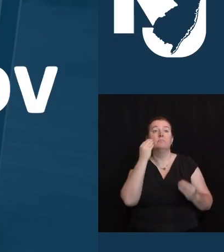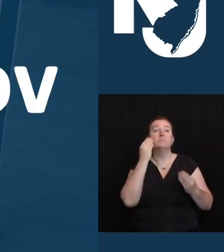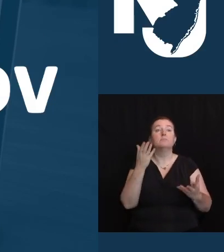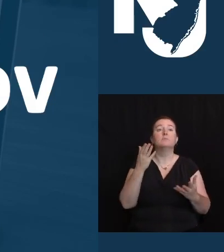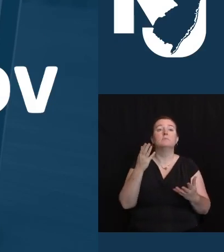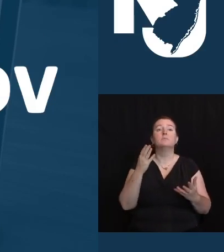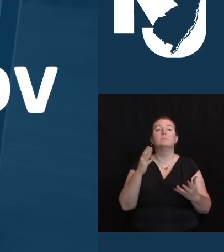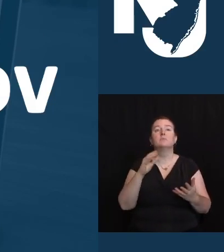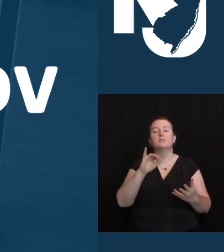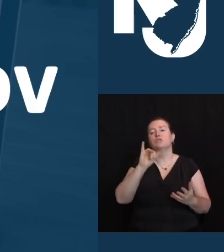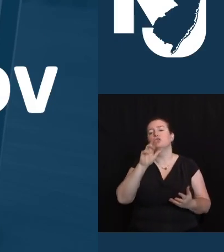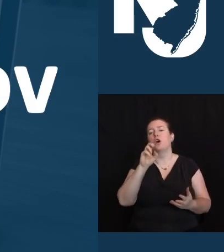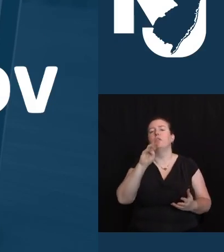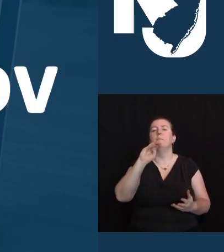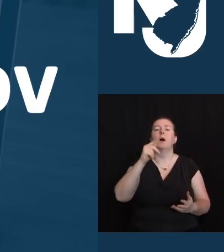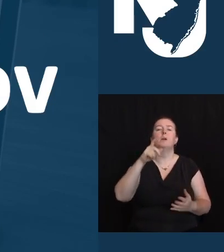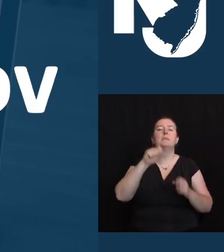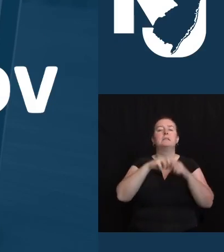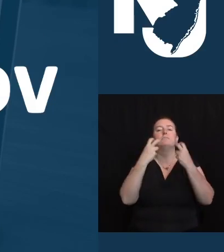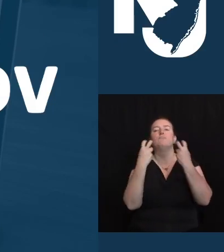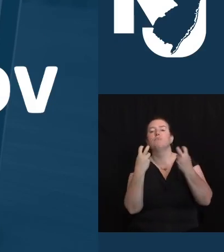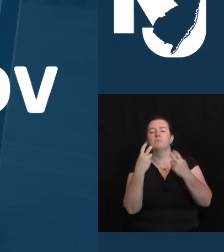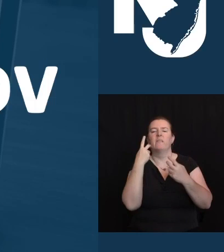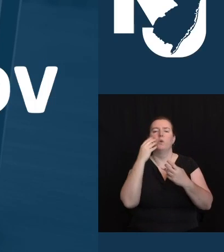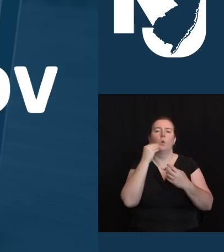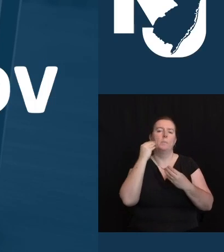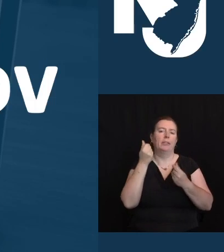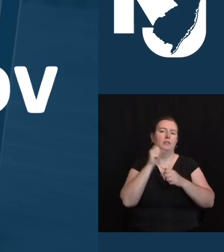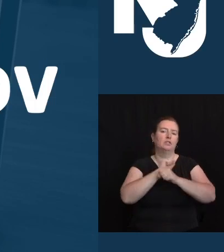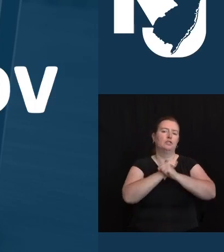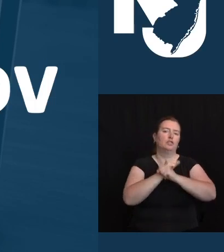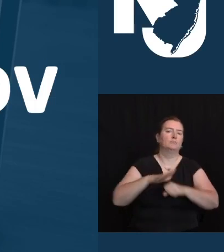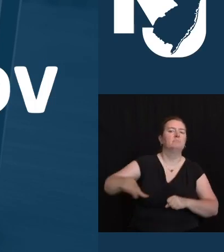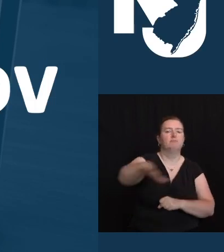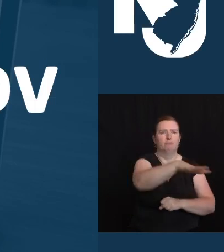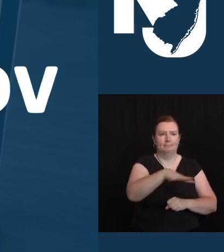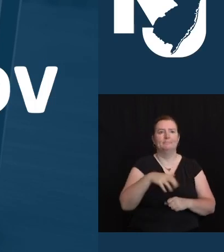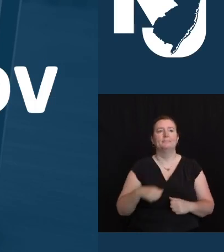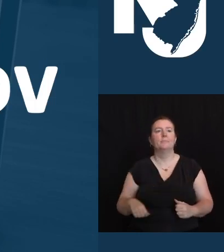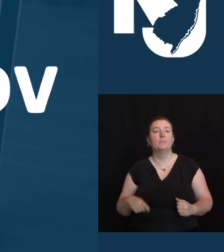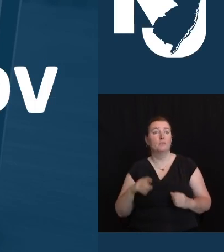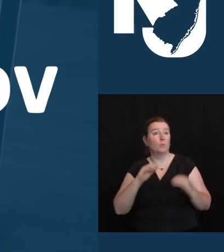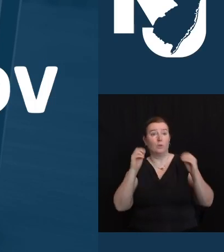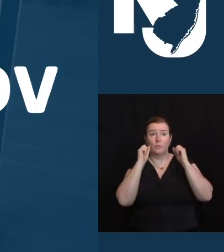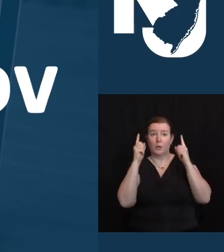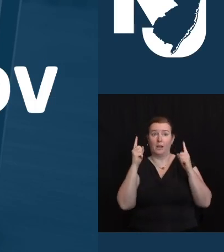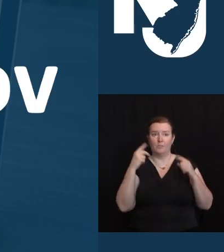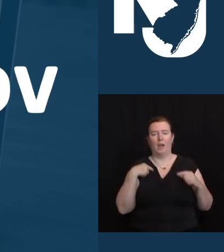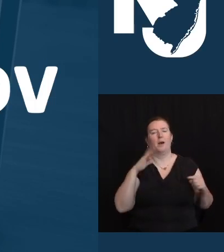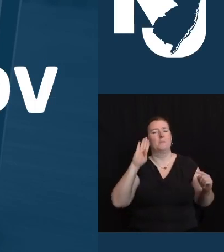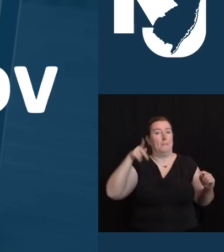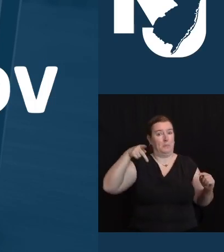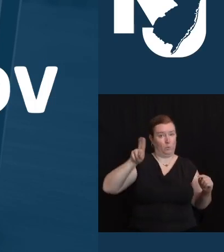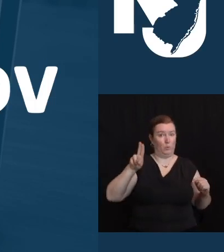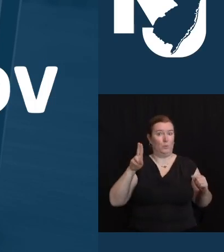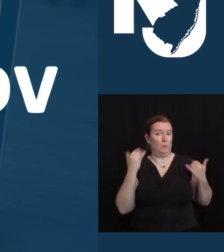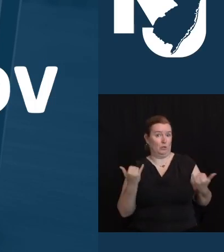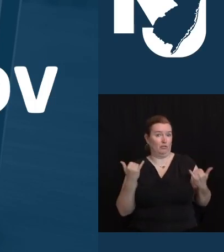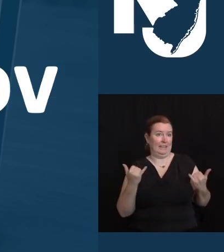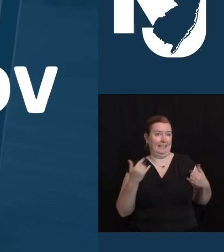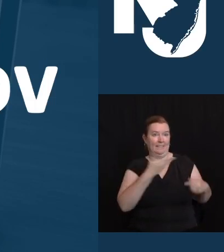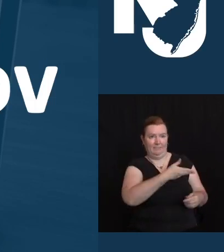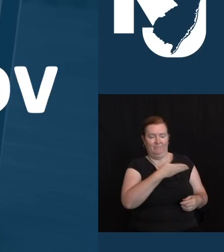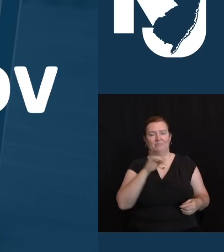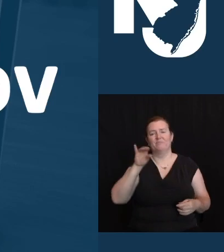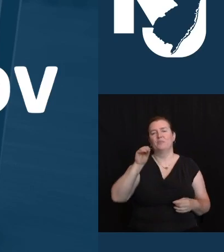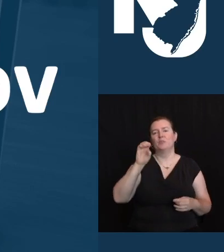immediate left, not surprisingly, we have with us today as a guest, President of the Board of Public Utilities, Joe Fiordaliso. Joe, great to